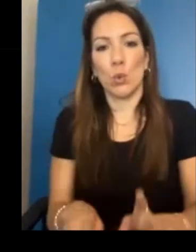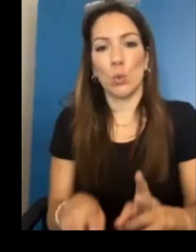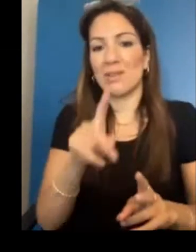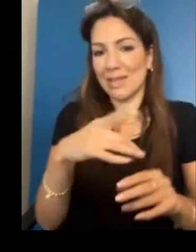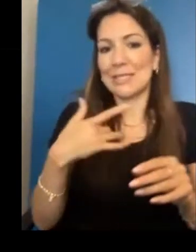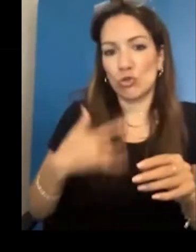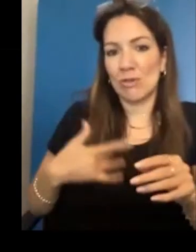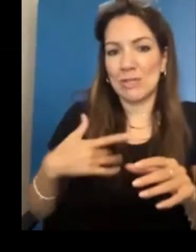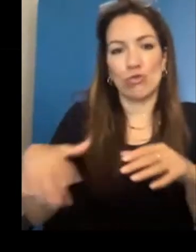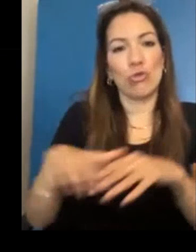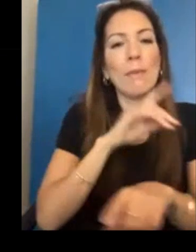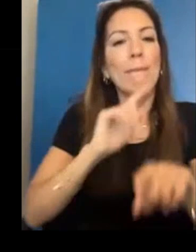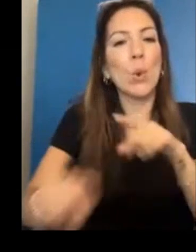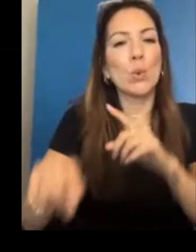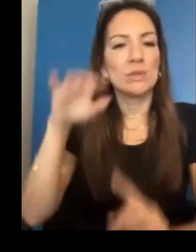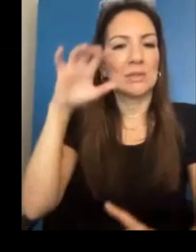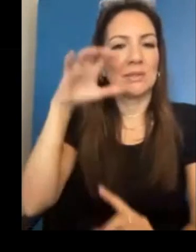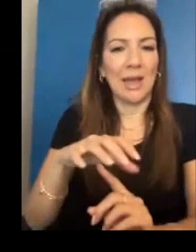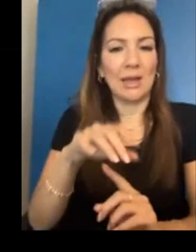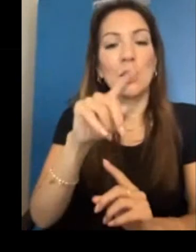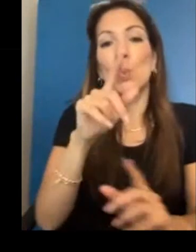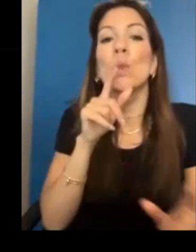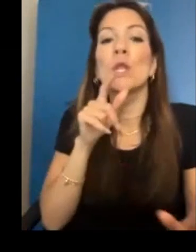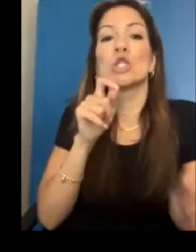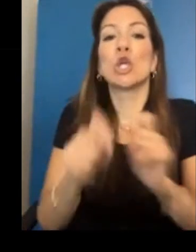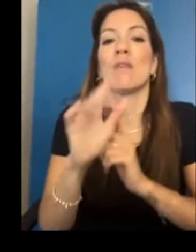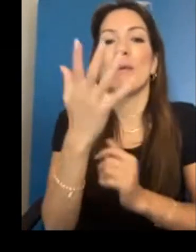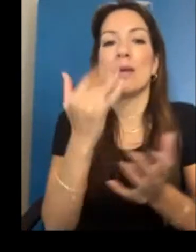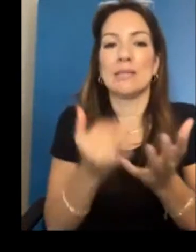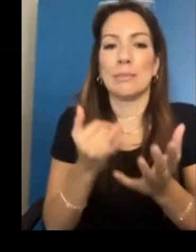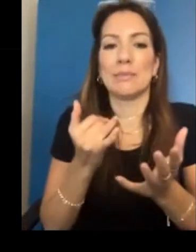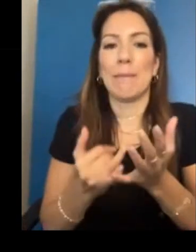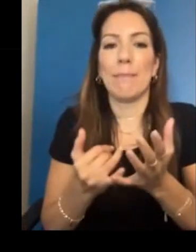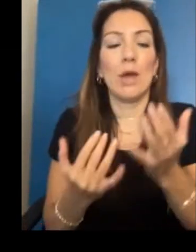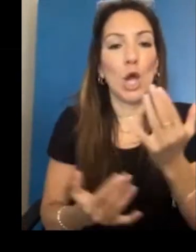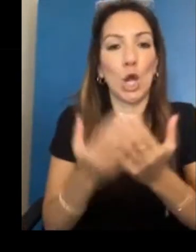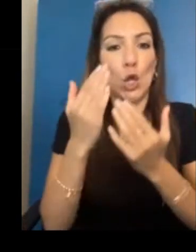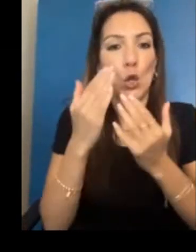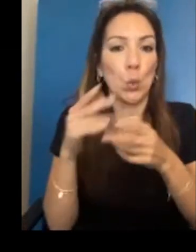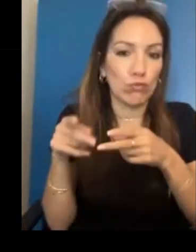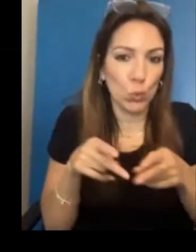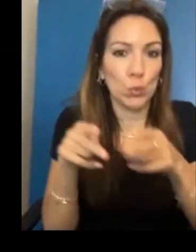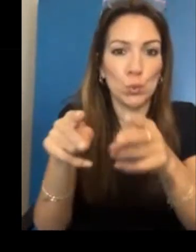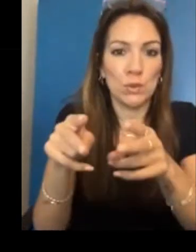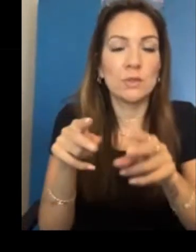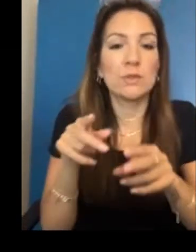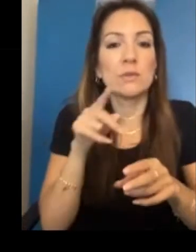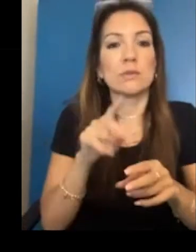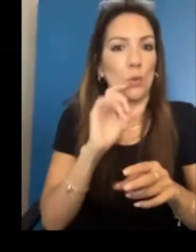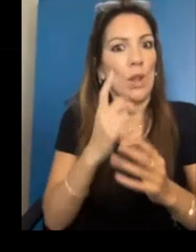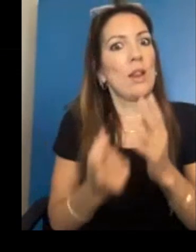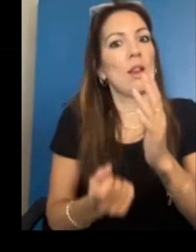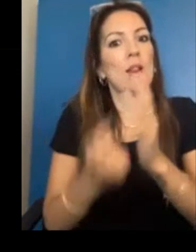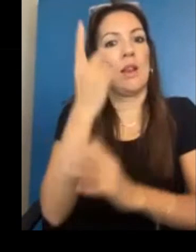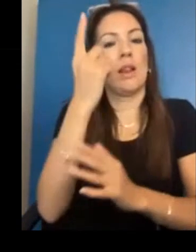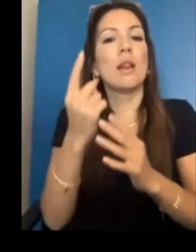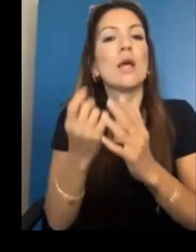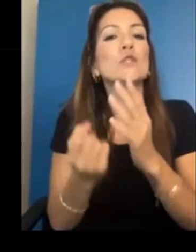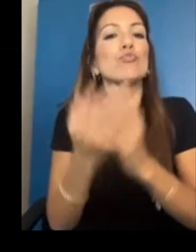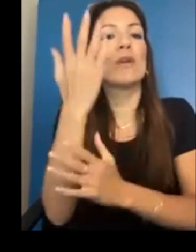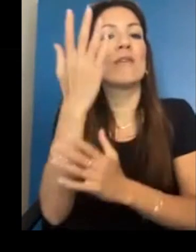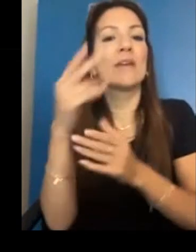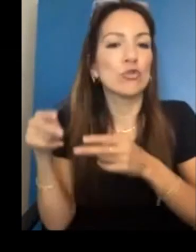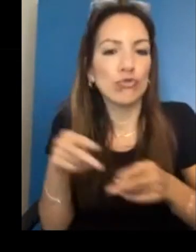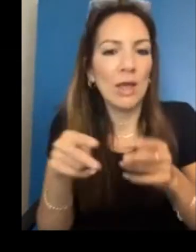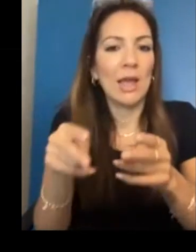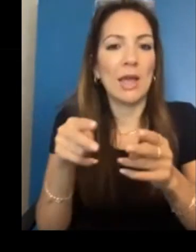most of the site. That will change from the 5th of September, and the new roads that you can see on this picture here will come into effect. So Springfield Drive,